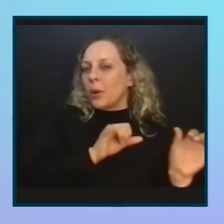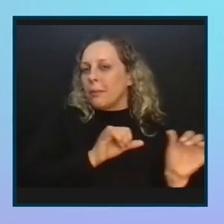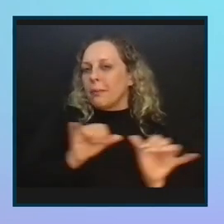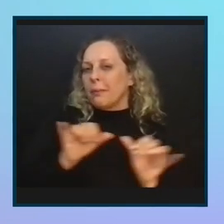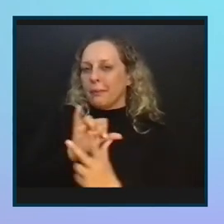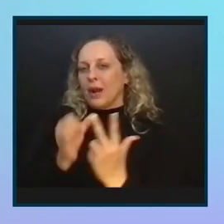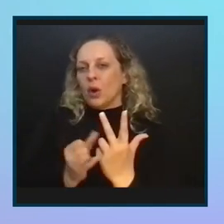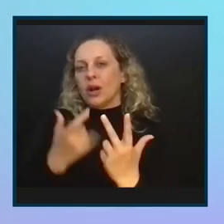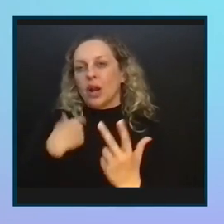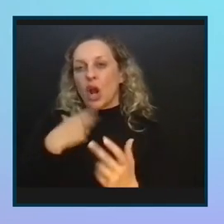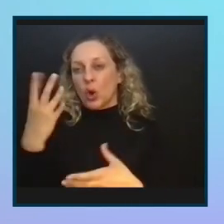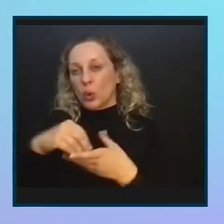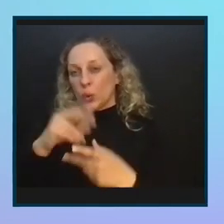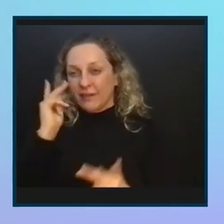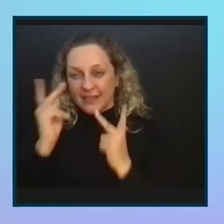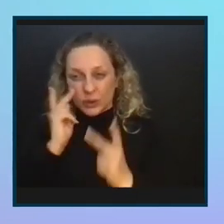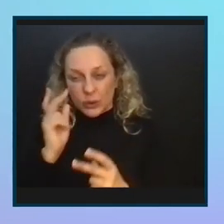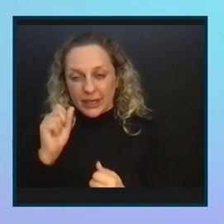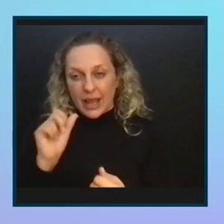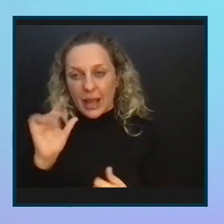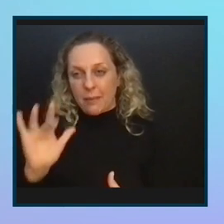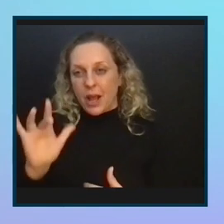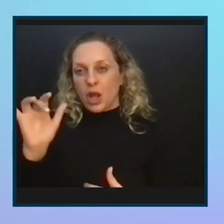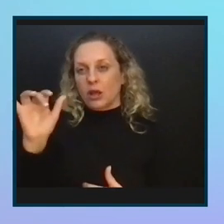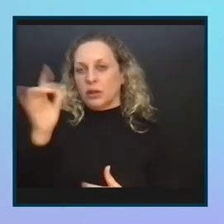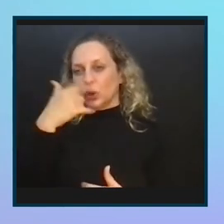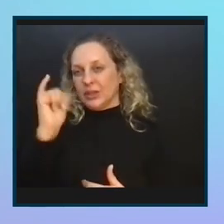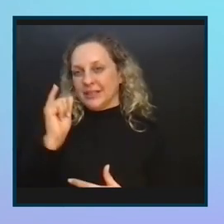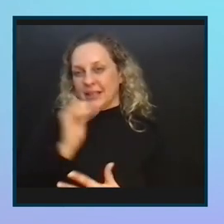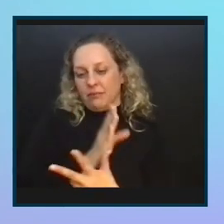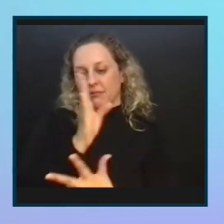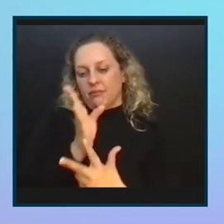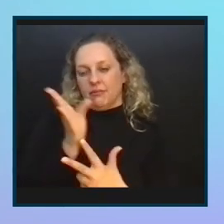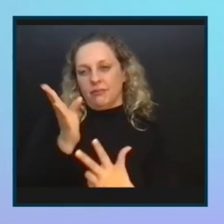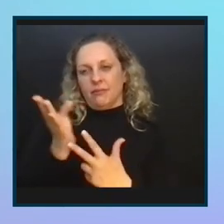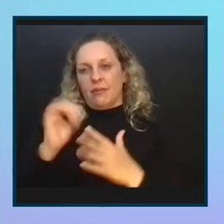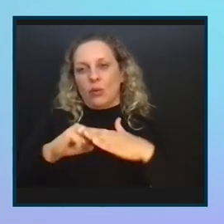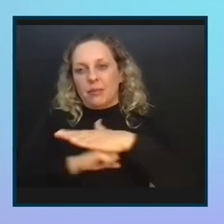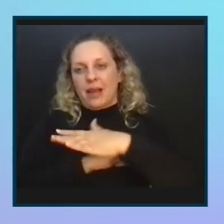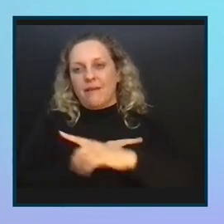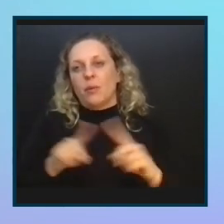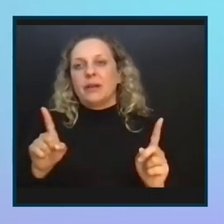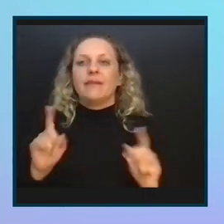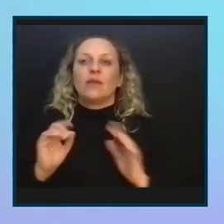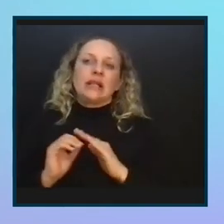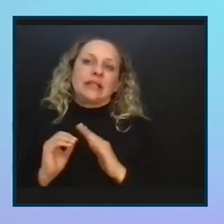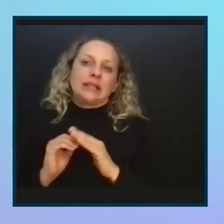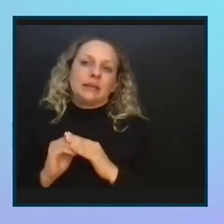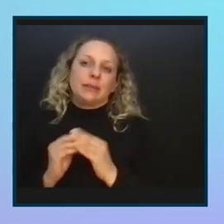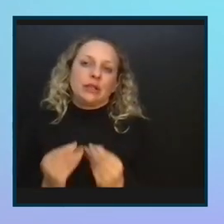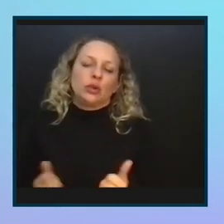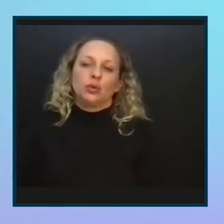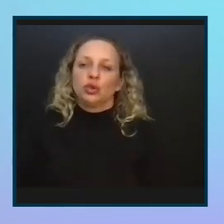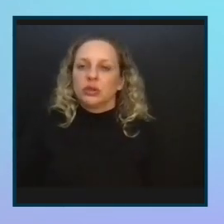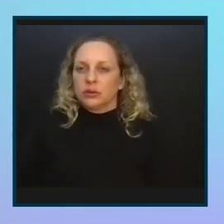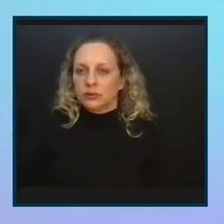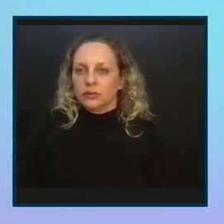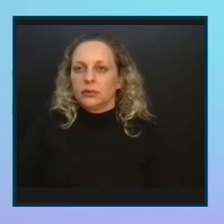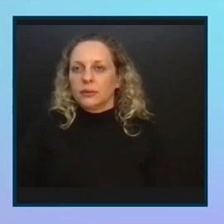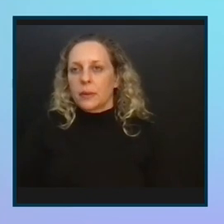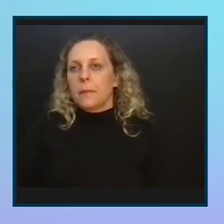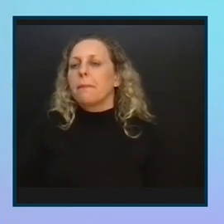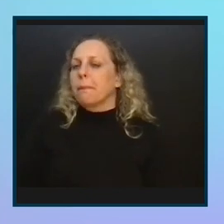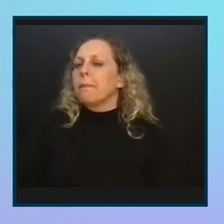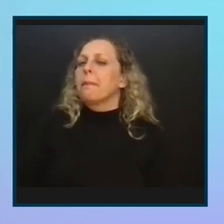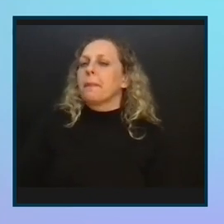you including visuals? Can a button look the same across platforms but have a different accessibility solution?